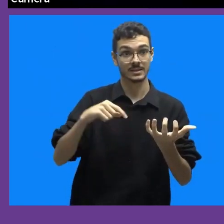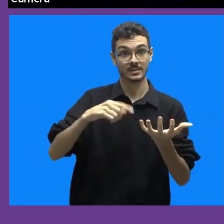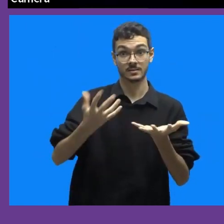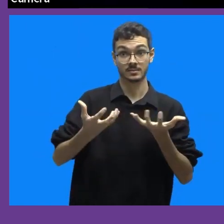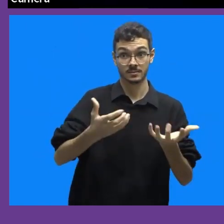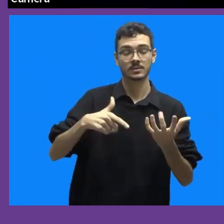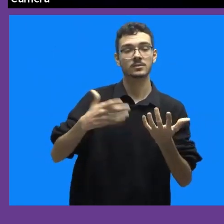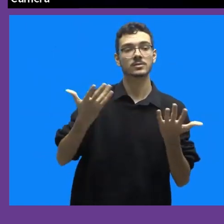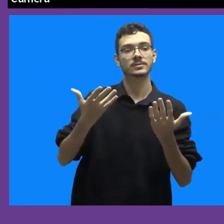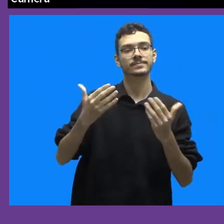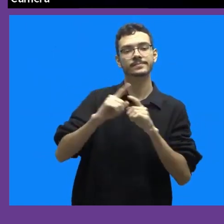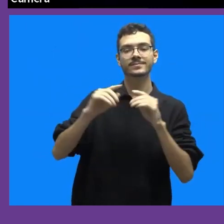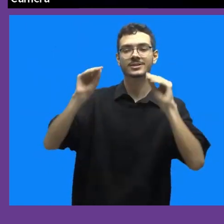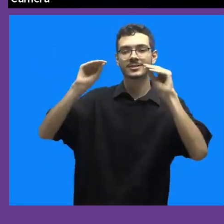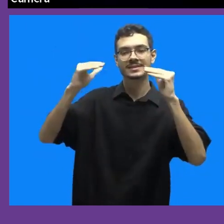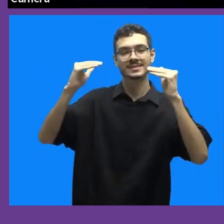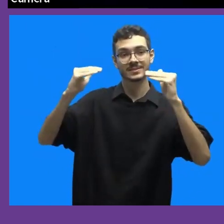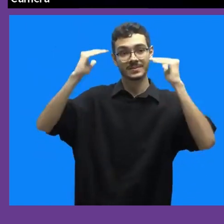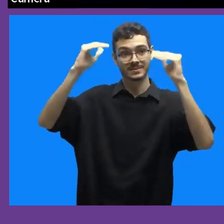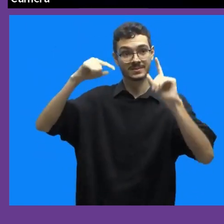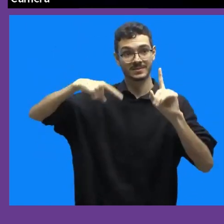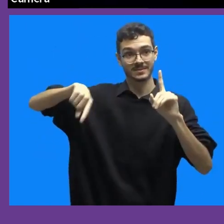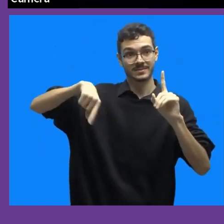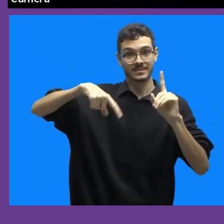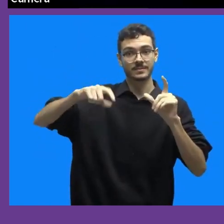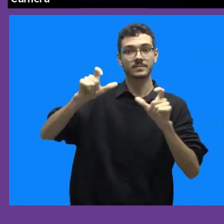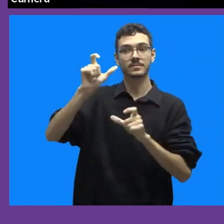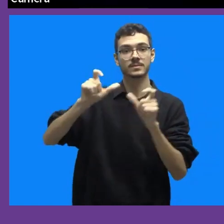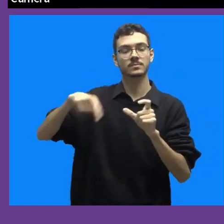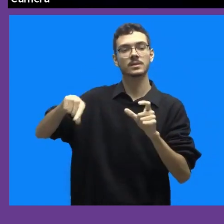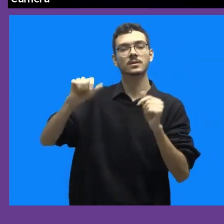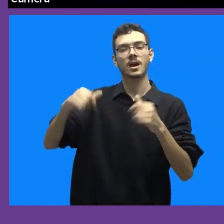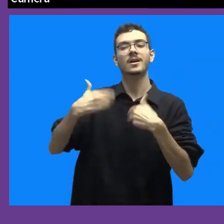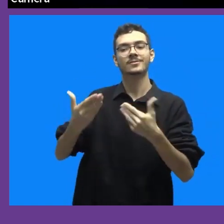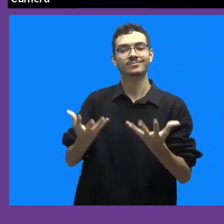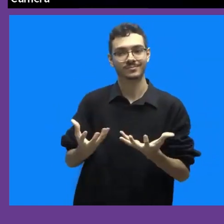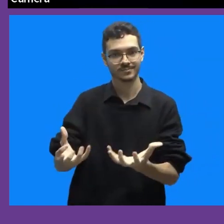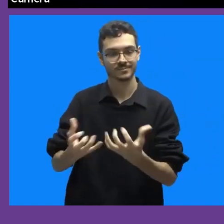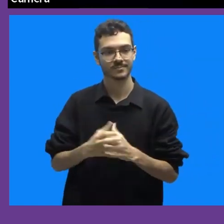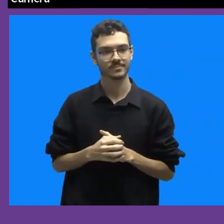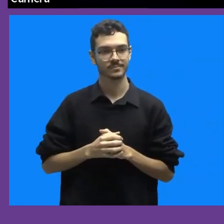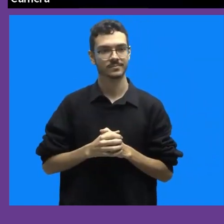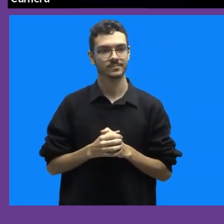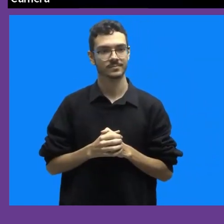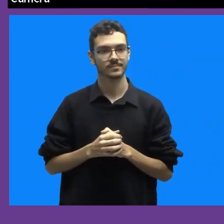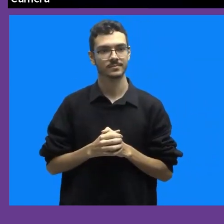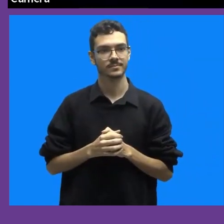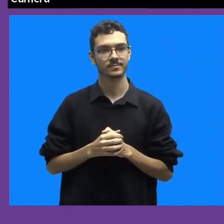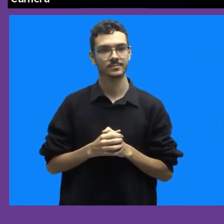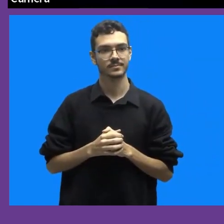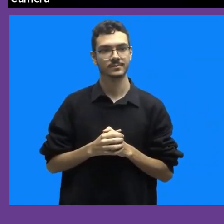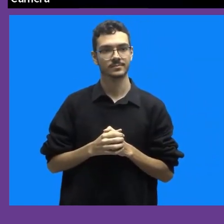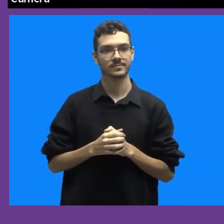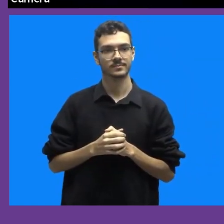process. This gap between policy and practice is a reminder that accessibility requires more than guidelines. It